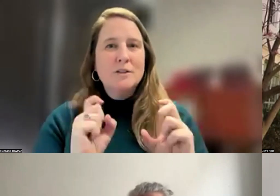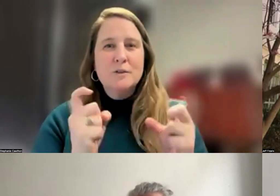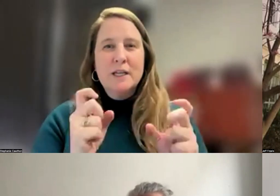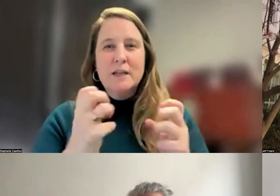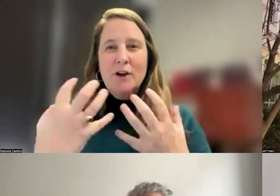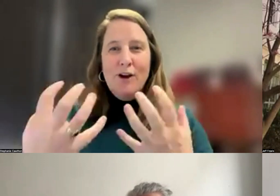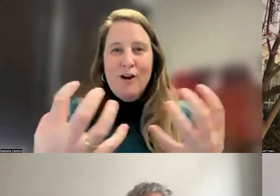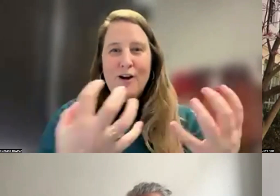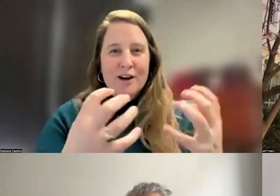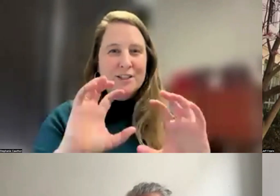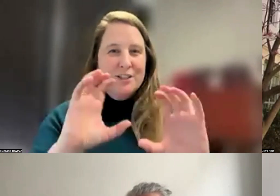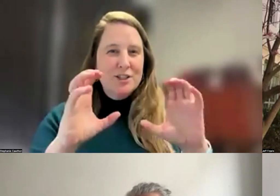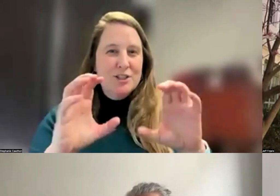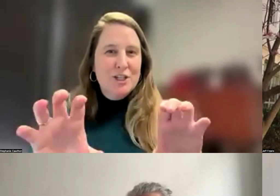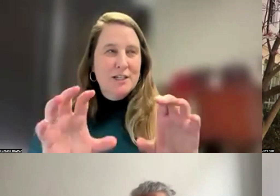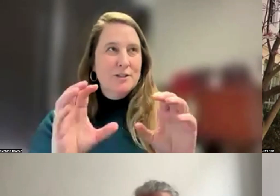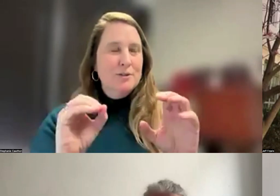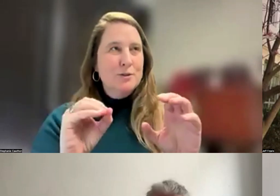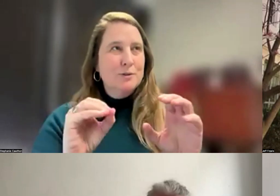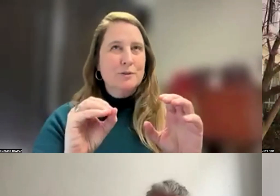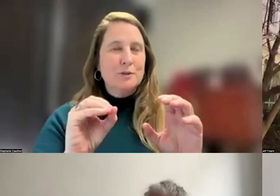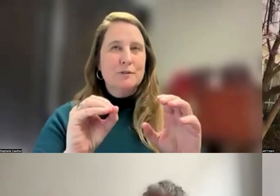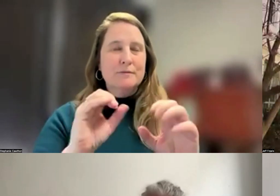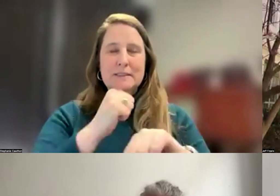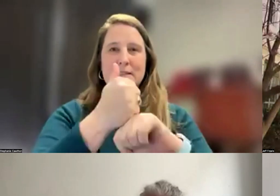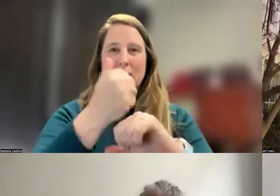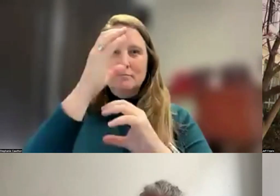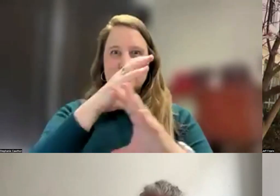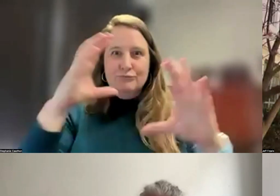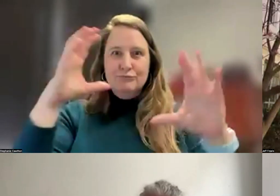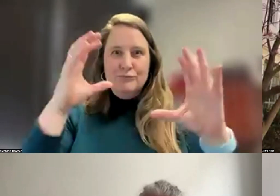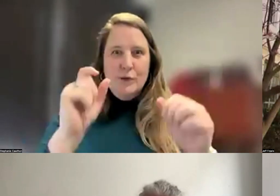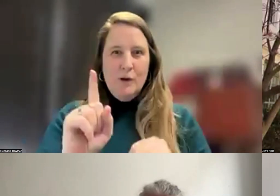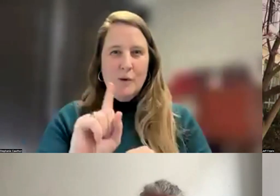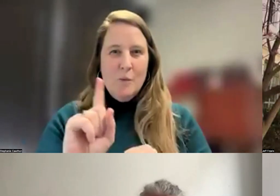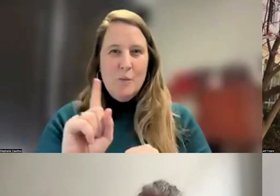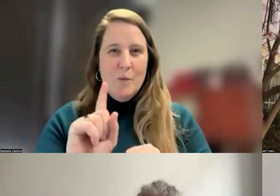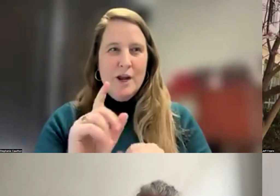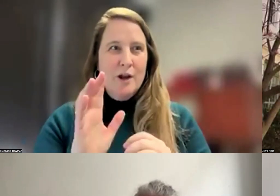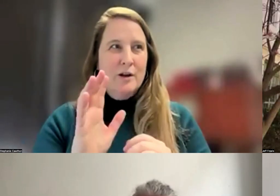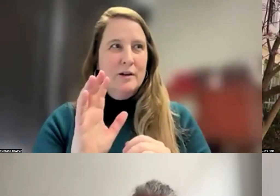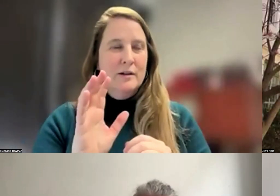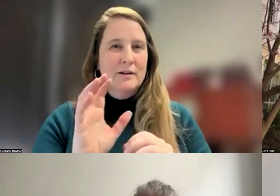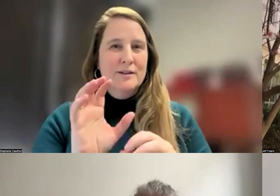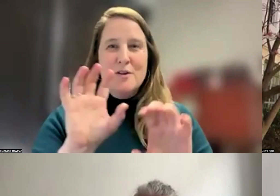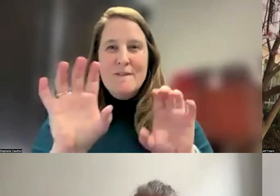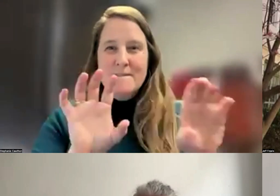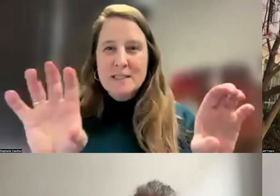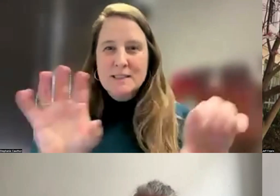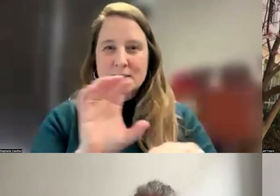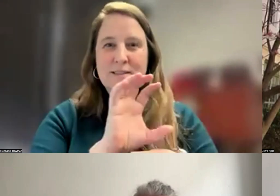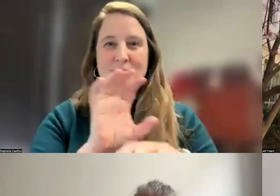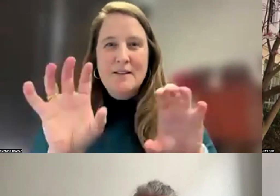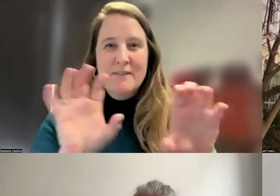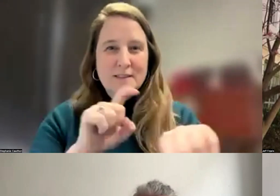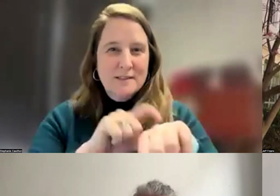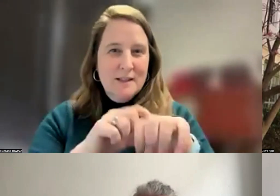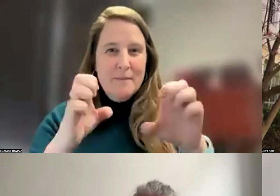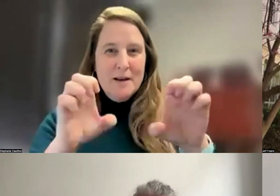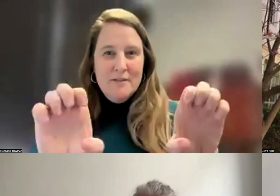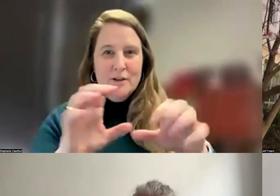one thing that I would like to give our audience a chance to kind of set the big picture of is kind of